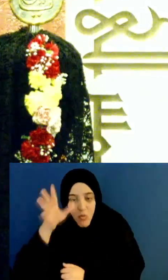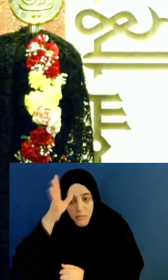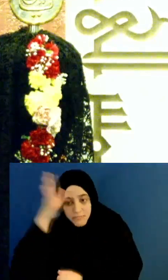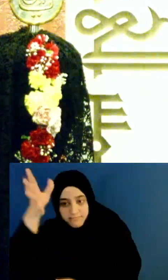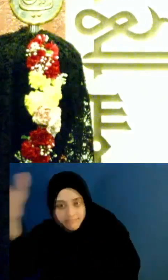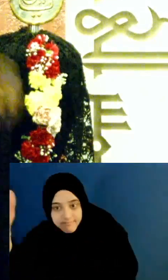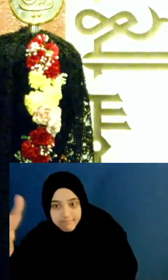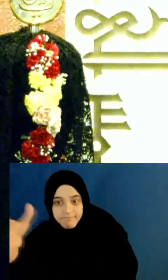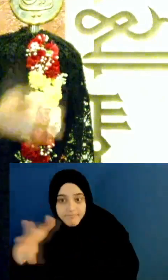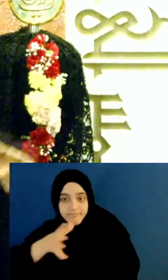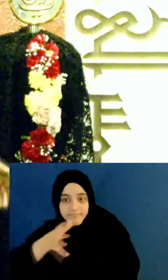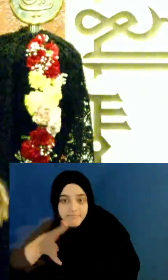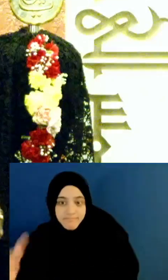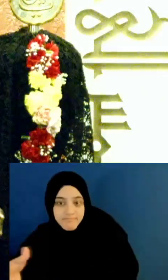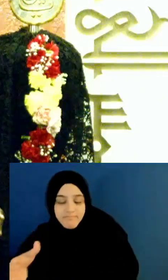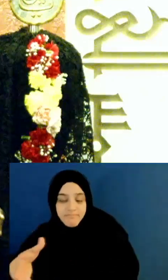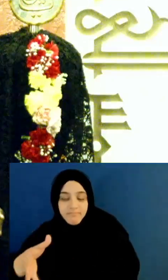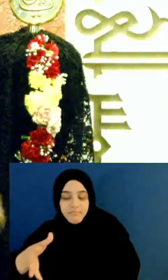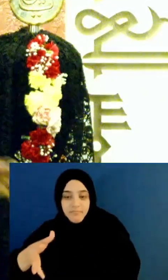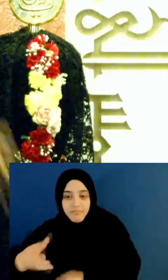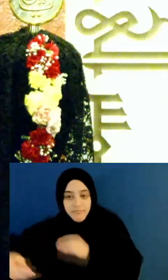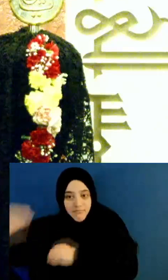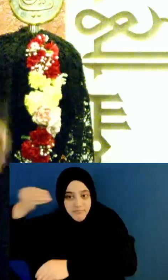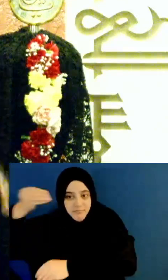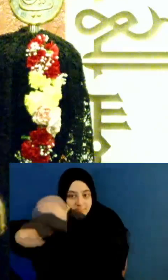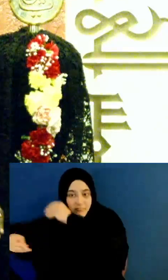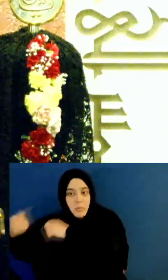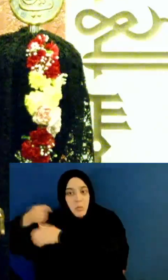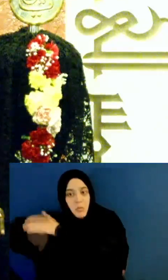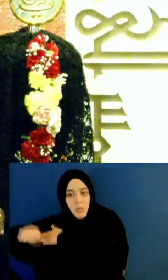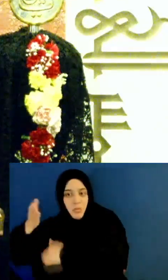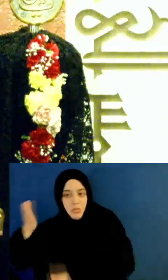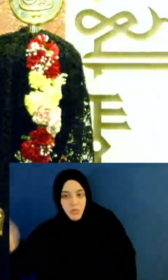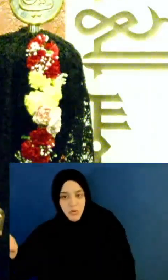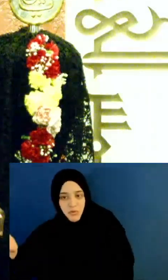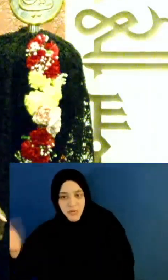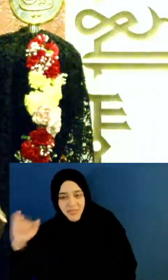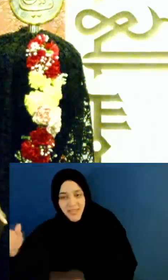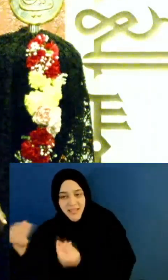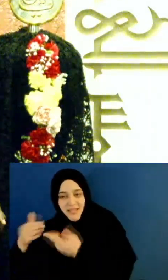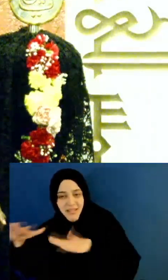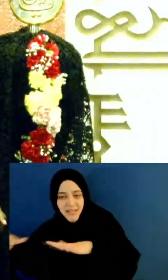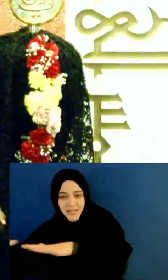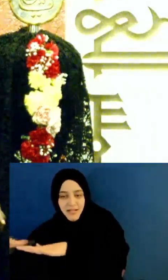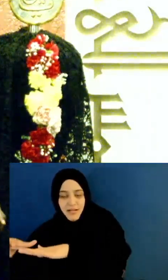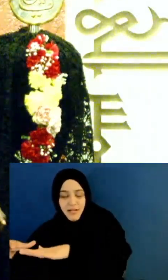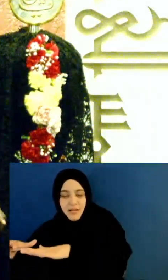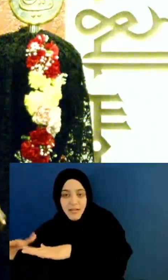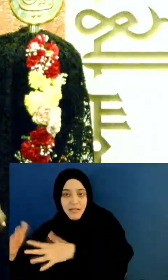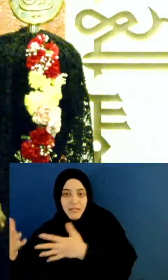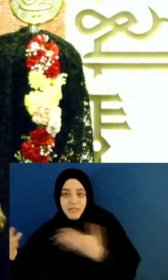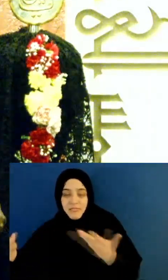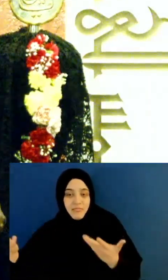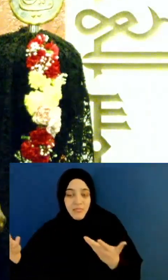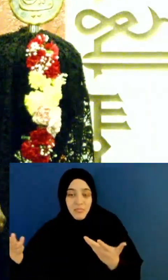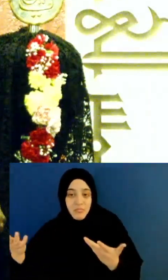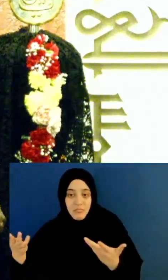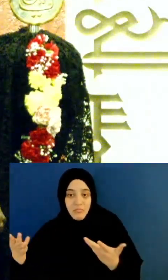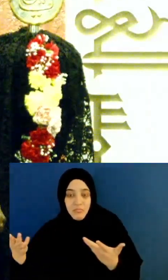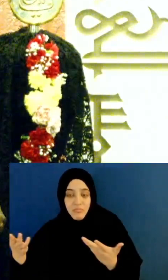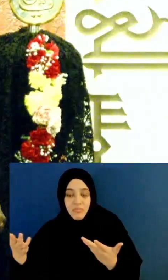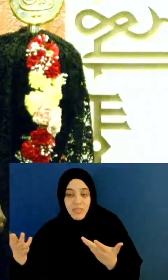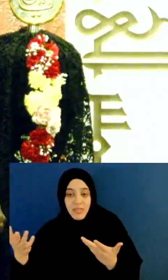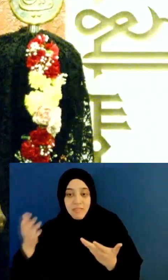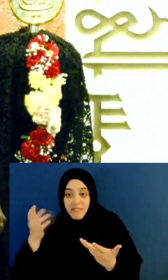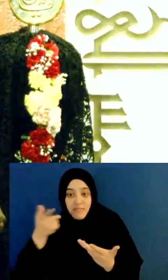or grandfathers, you like, were born. One way or the other, you are connected to